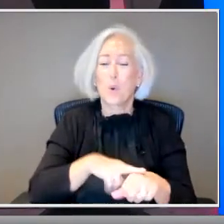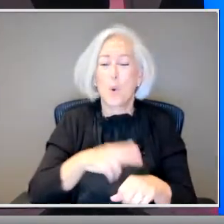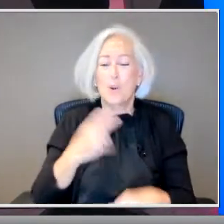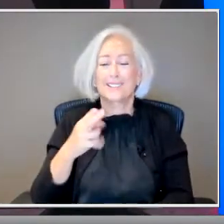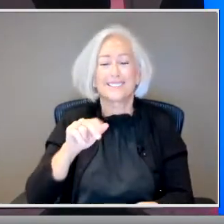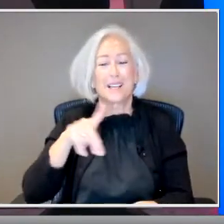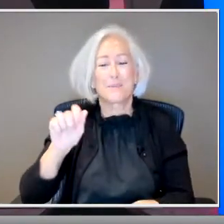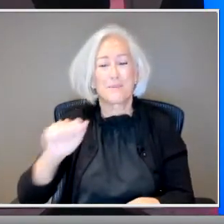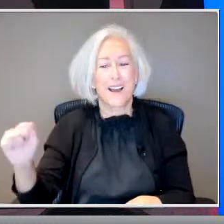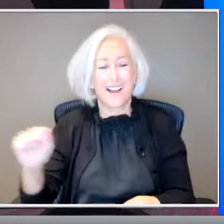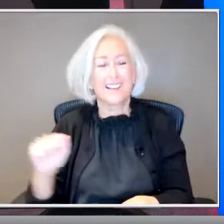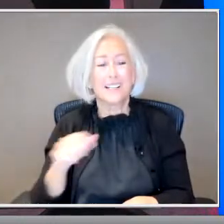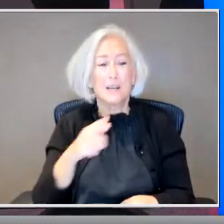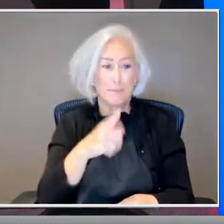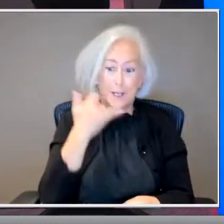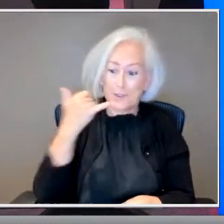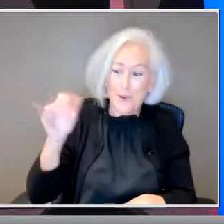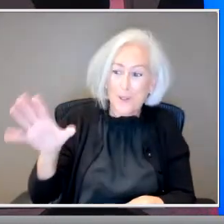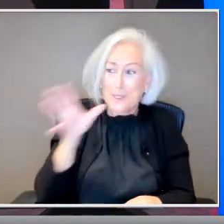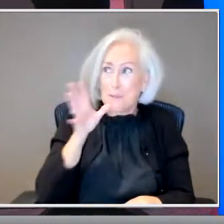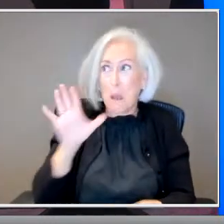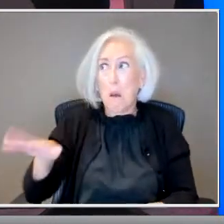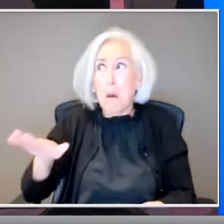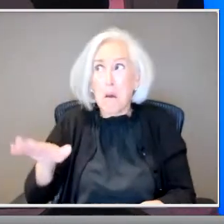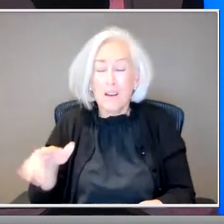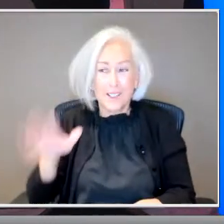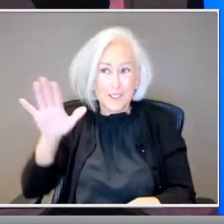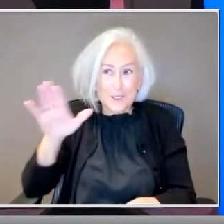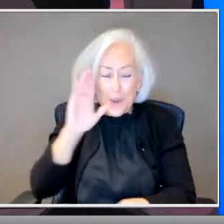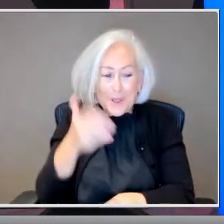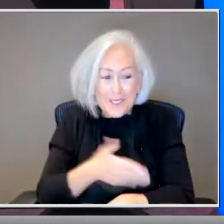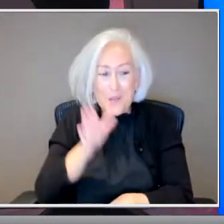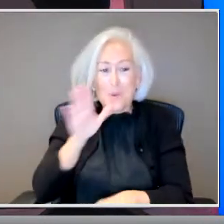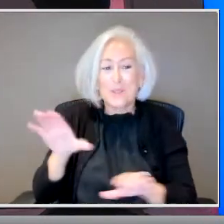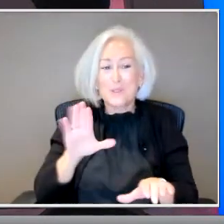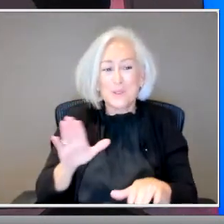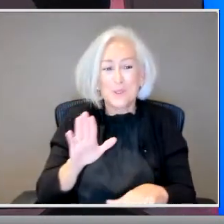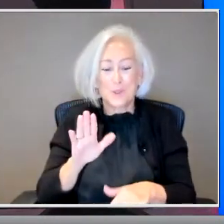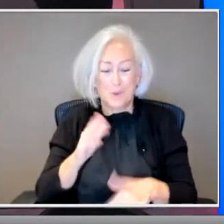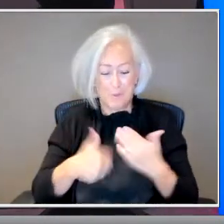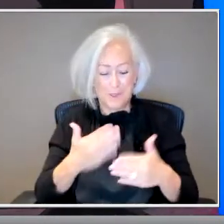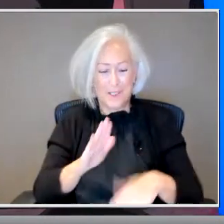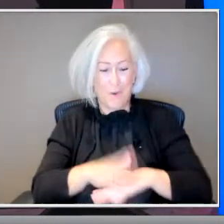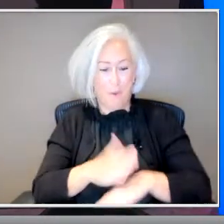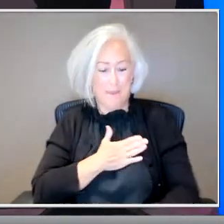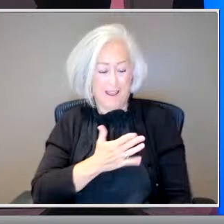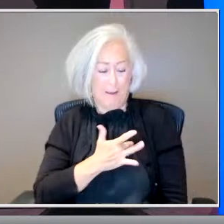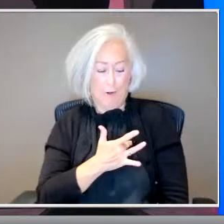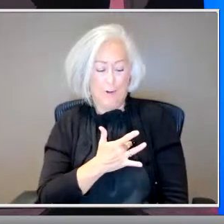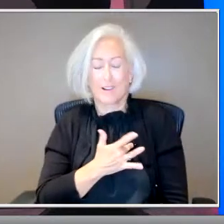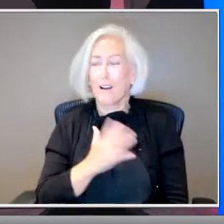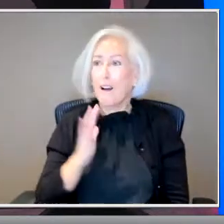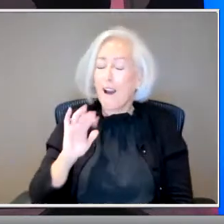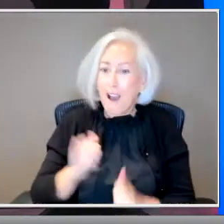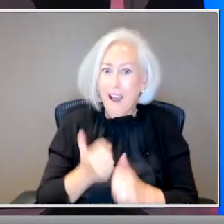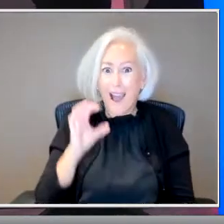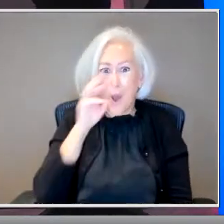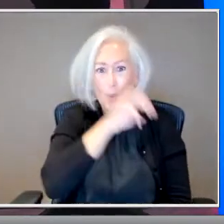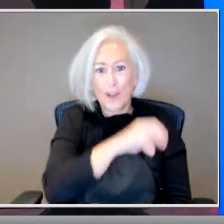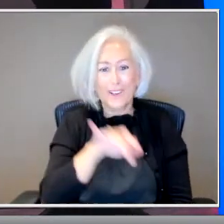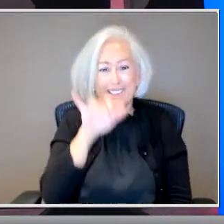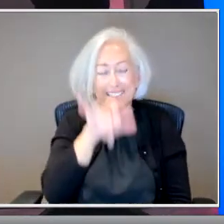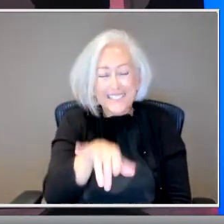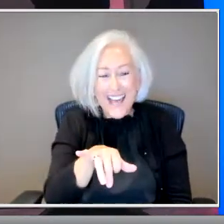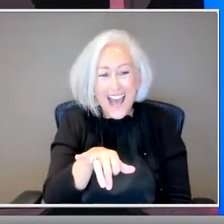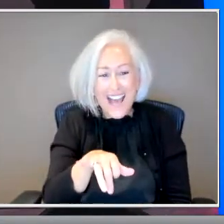mom Yes, of first course. and said, hey, your Yes. son's going to be performing a procedure on my heart. Yes. Which, how weird is that when she's probably